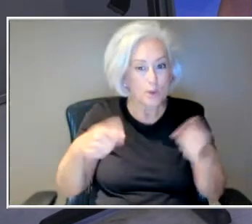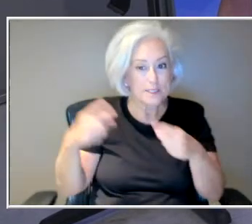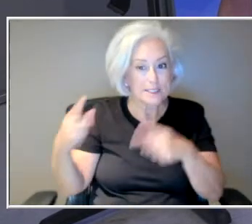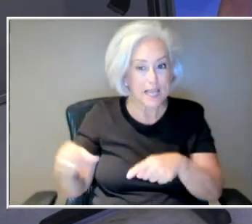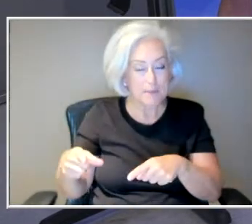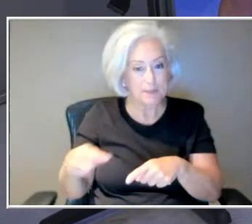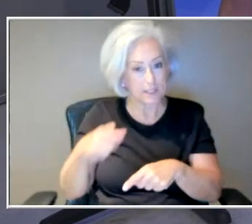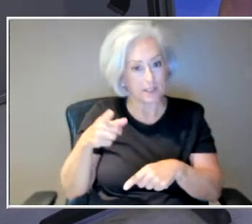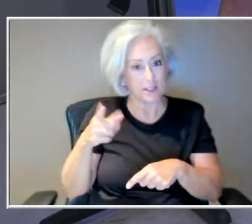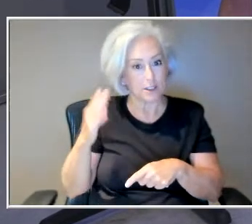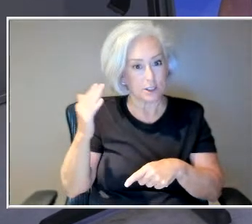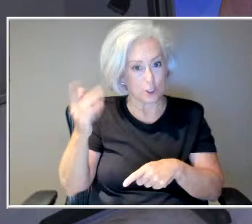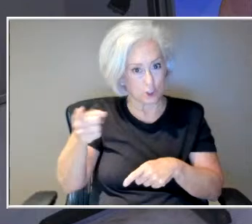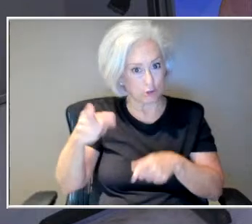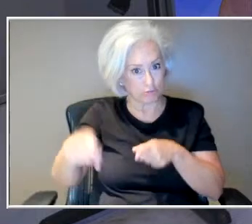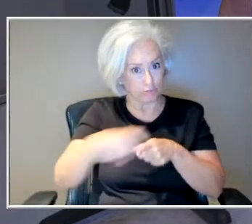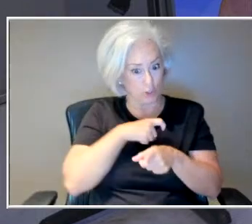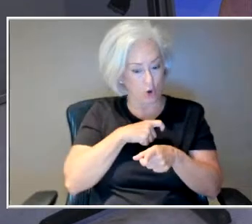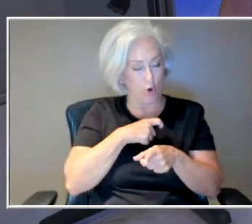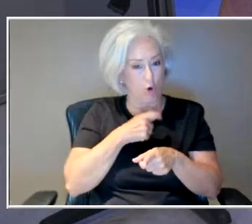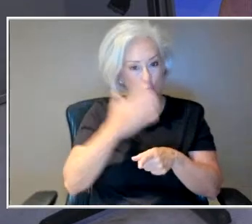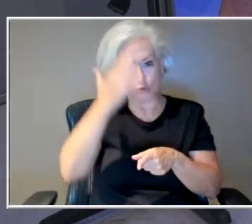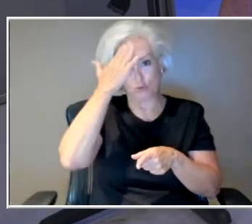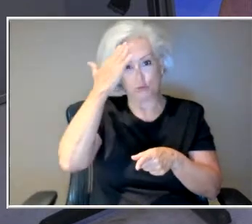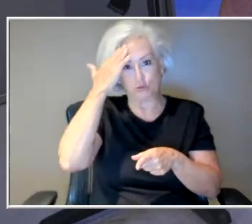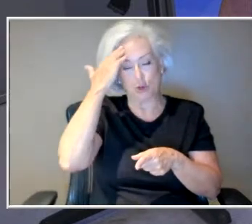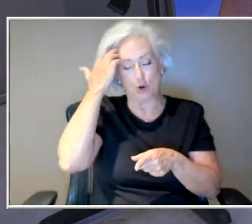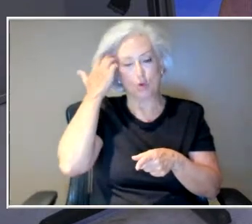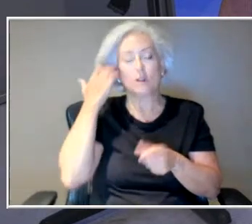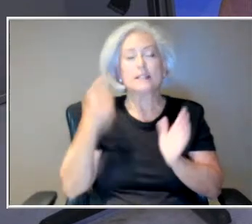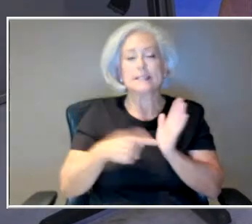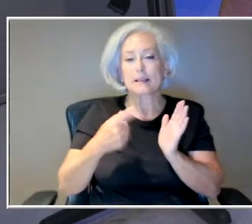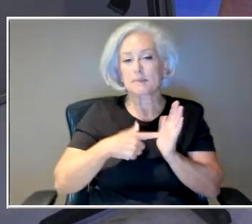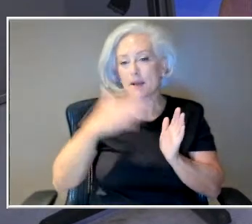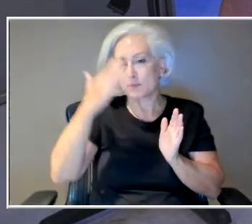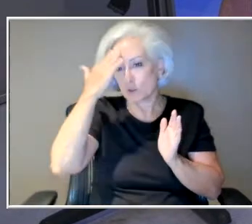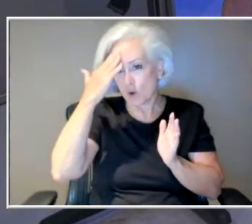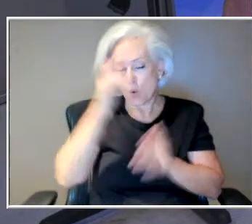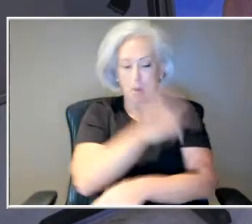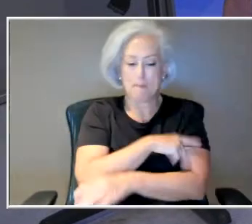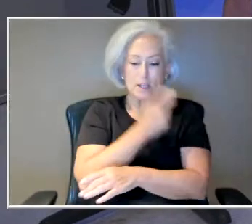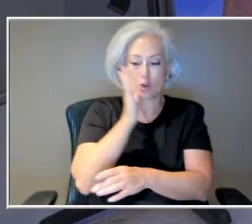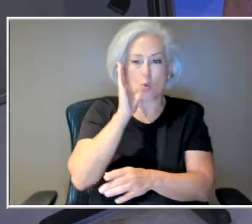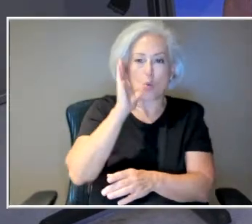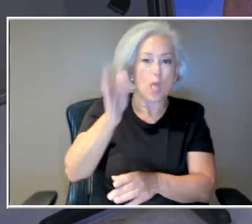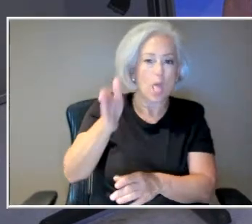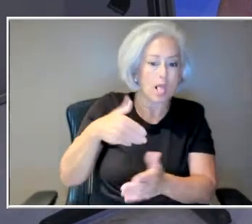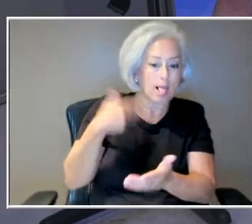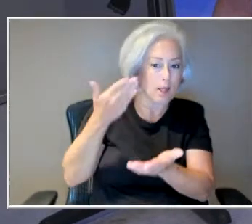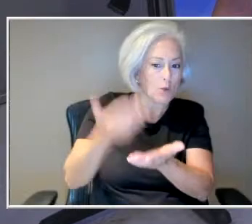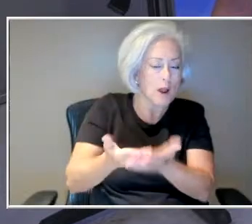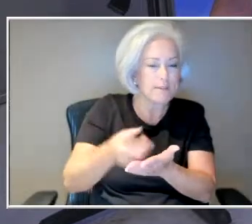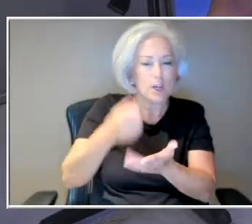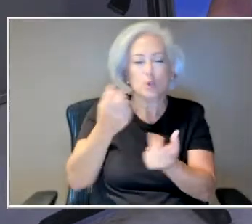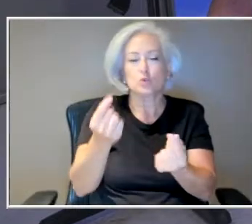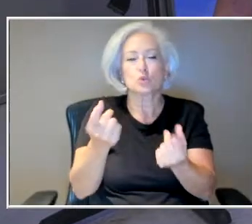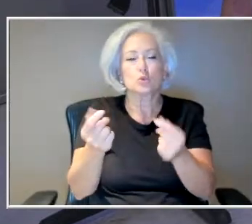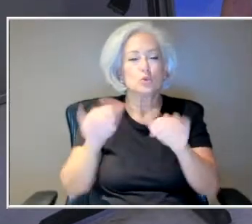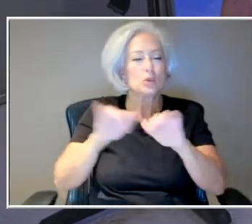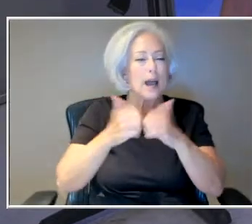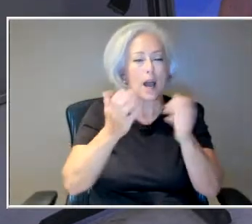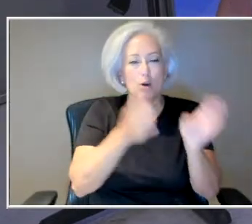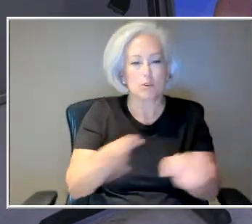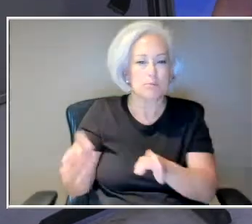way ahead of time? We often heard you sometimes know, hey, this patient's coming. How are you preparing, and how are you trying to make some decisions before Denise